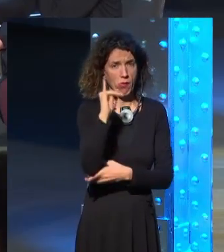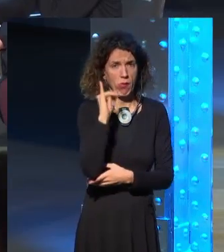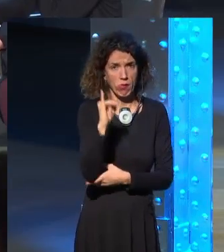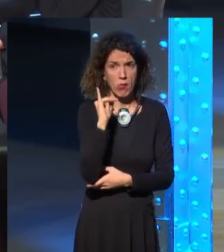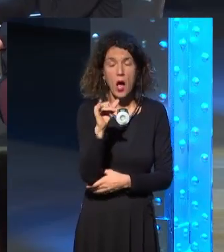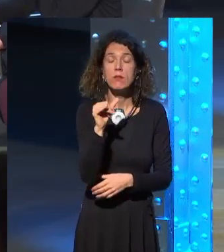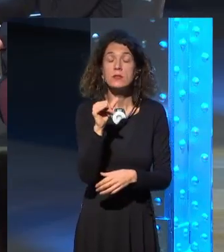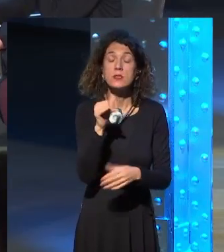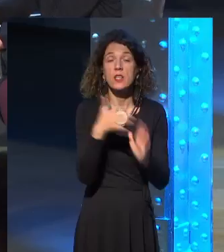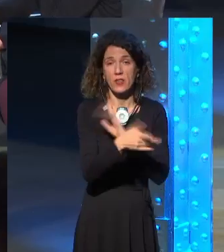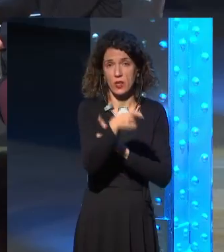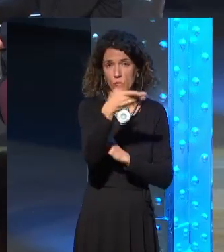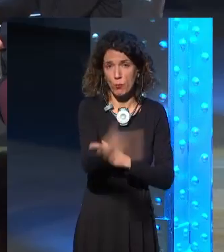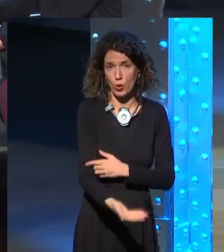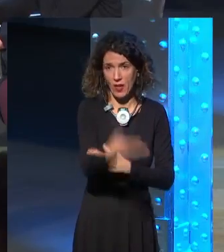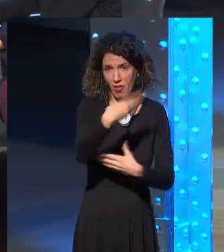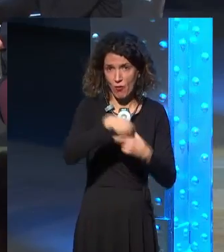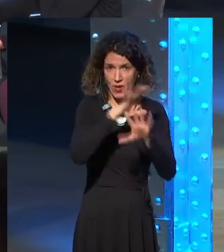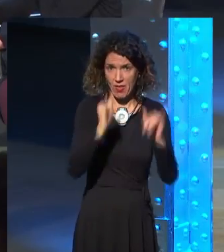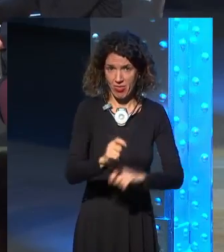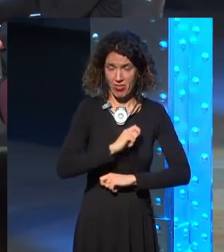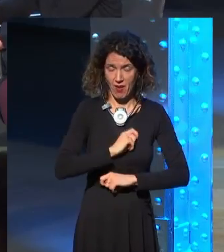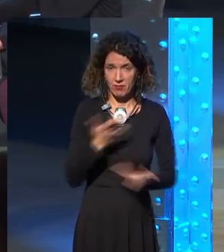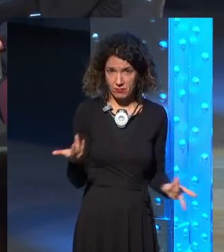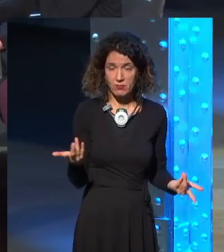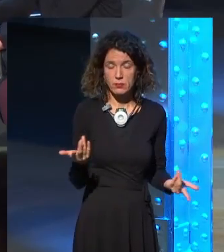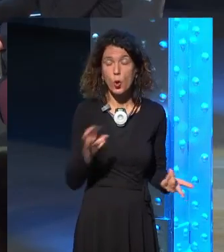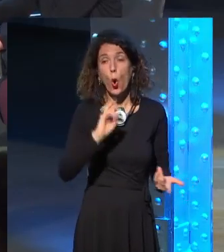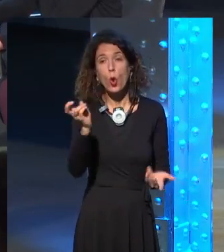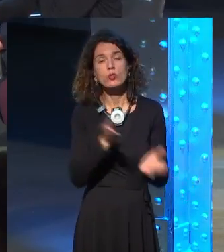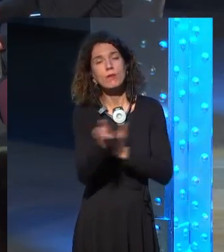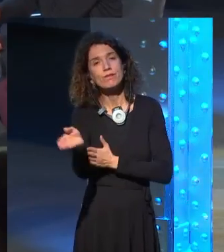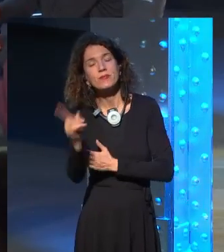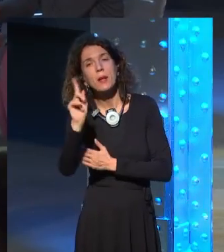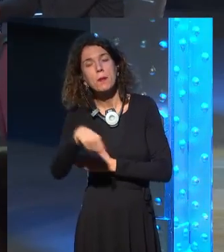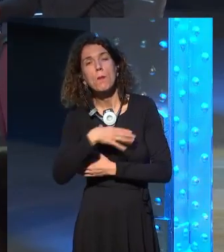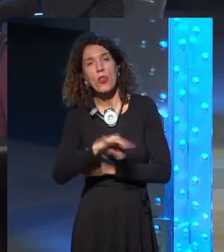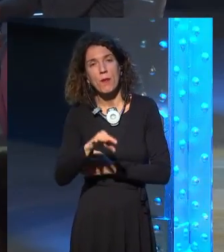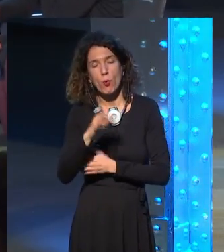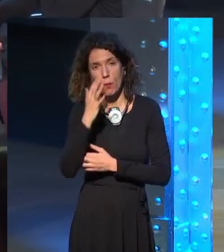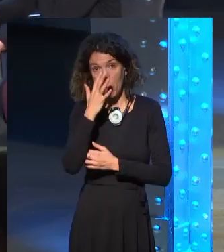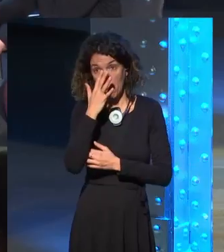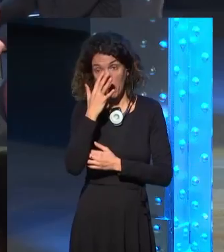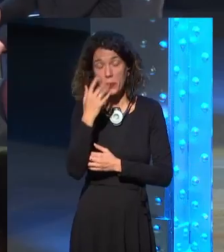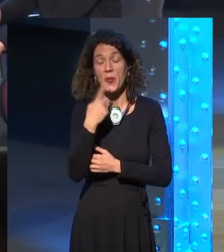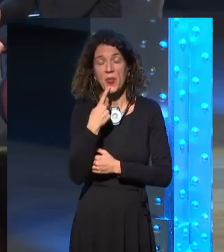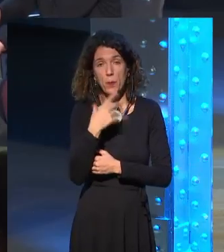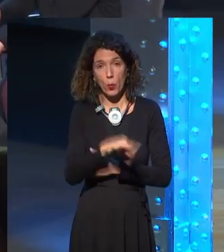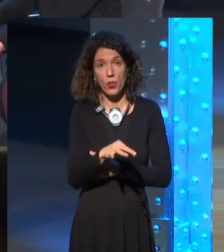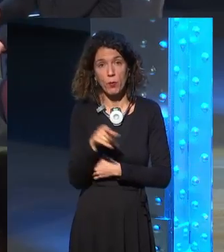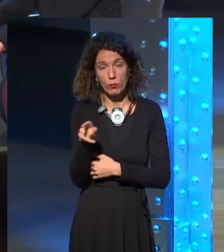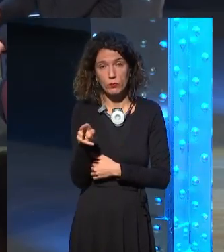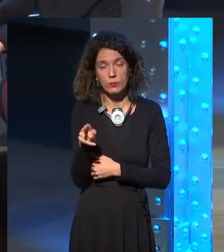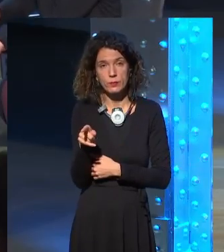part of happiness. And the other dimension is also that it's a